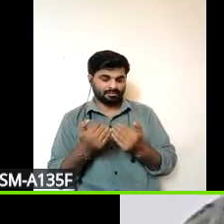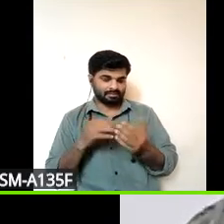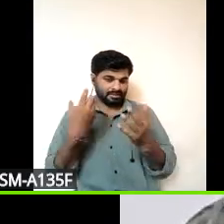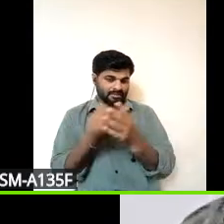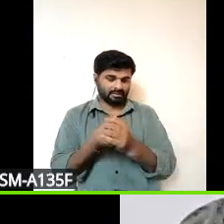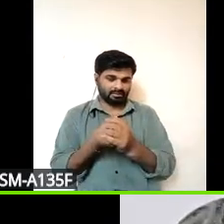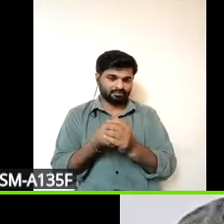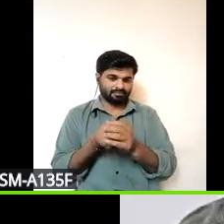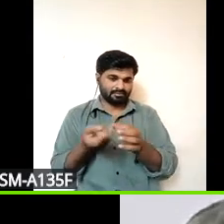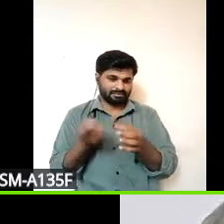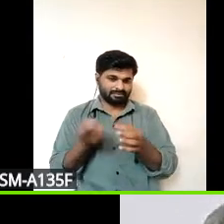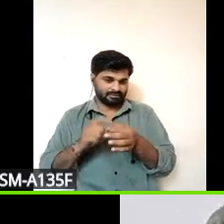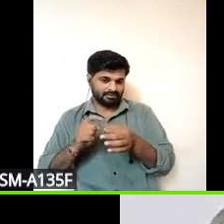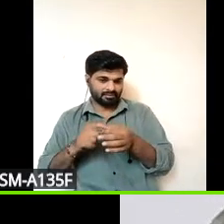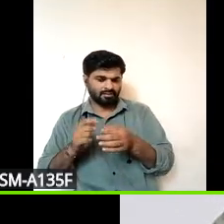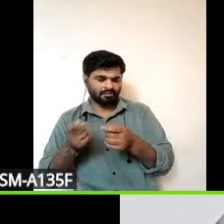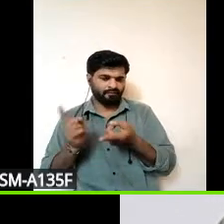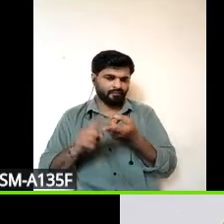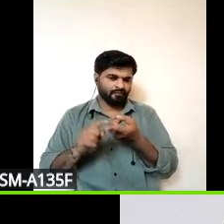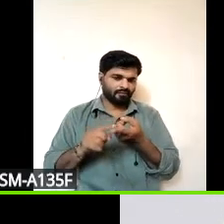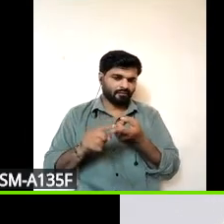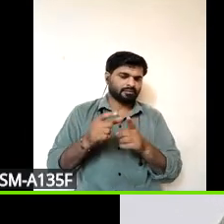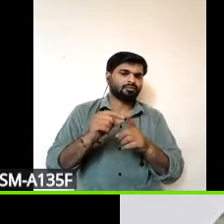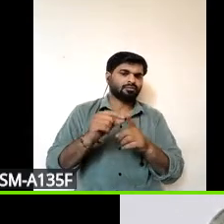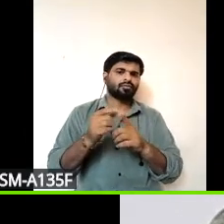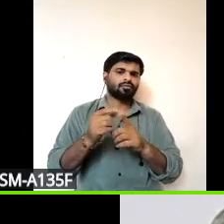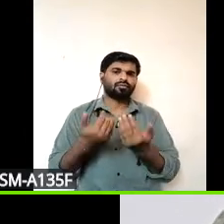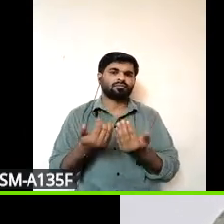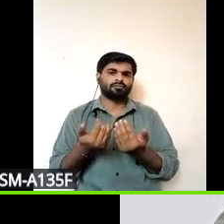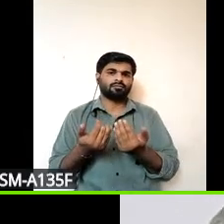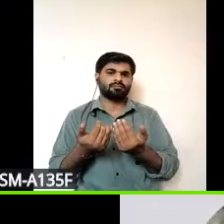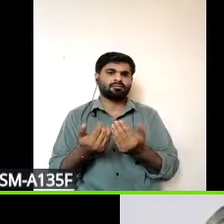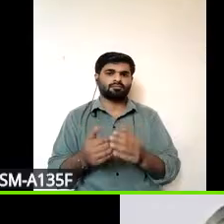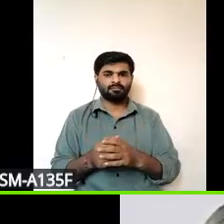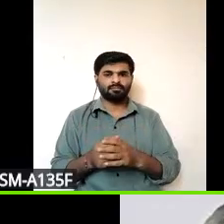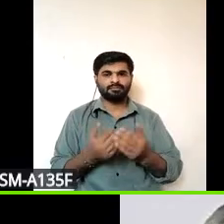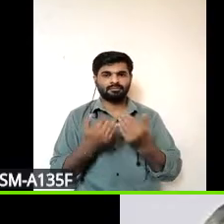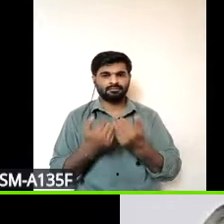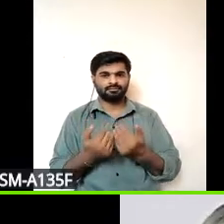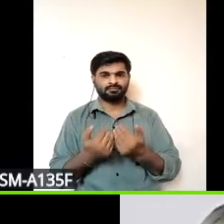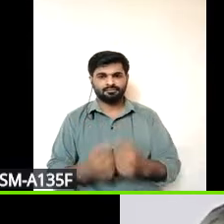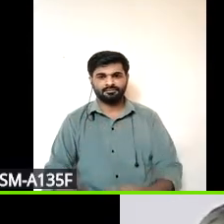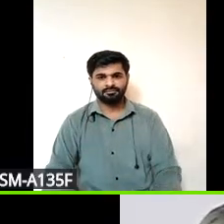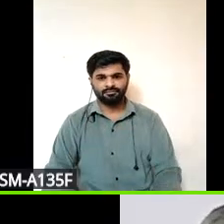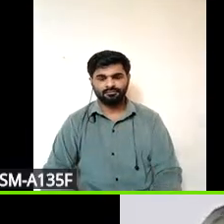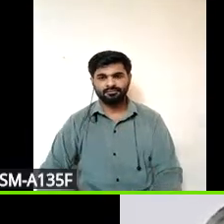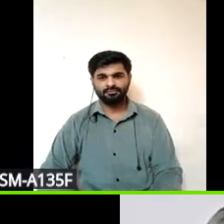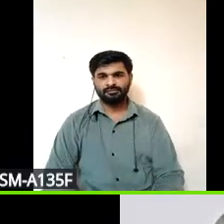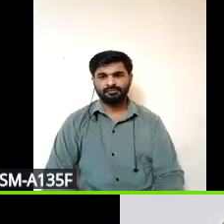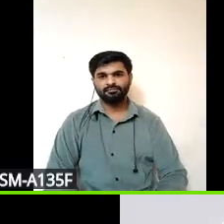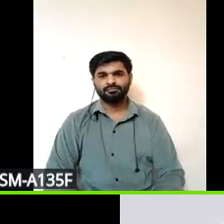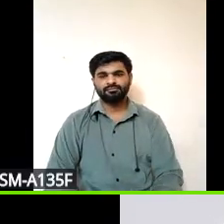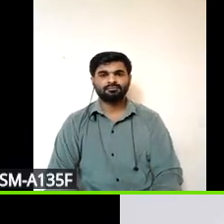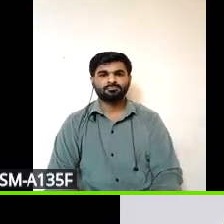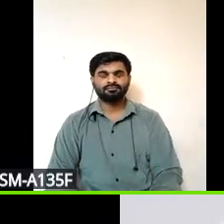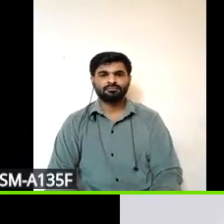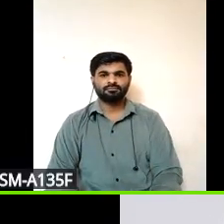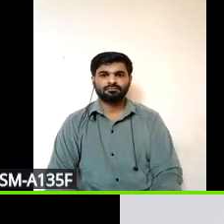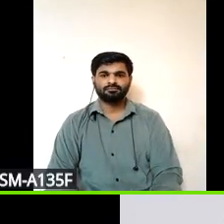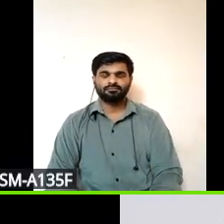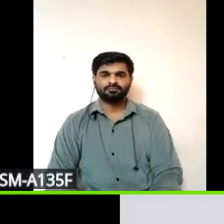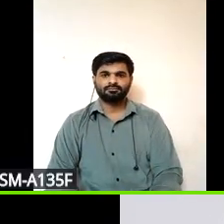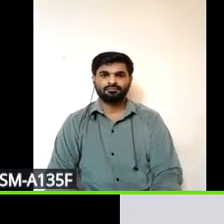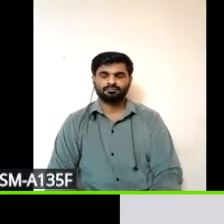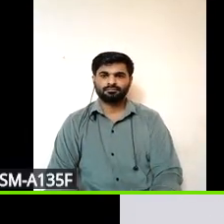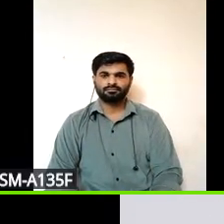out what all did we do 15, 16 years ago. I think this is the longest gap between two census in